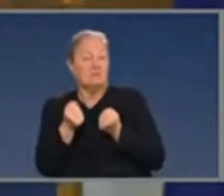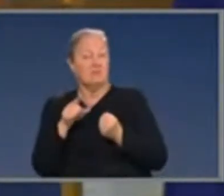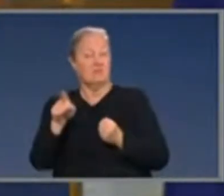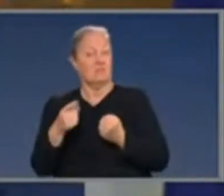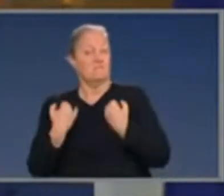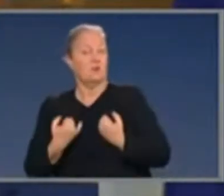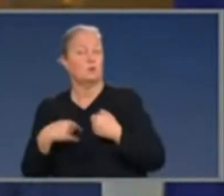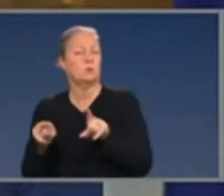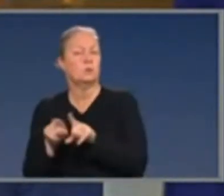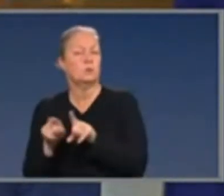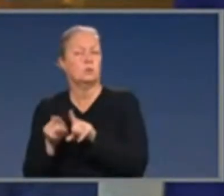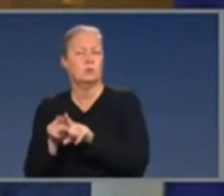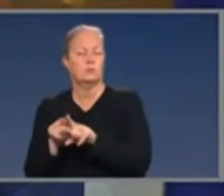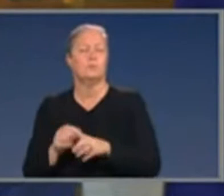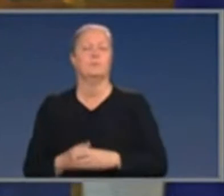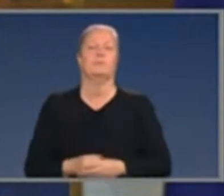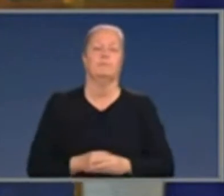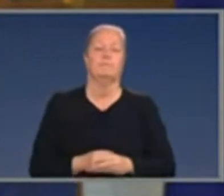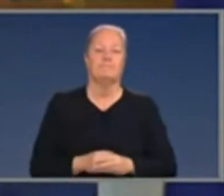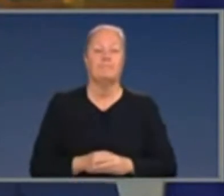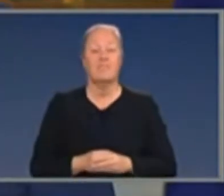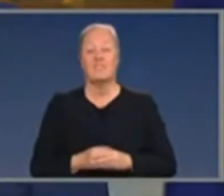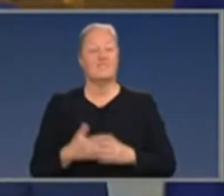there are also many